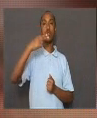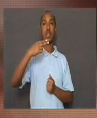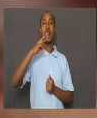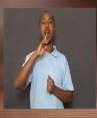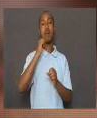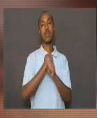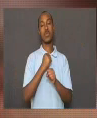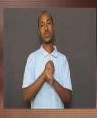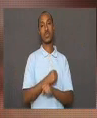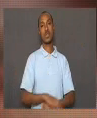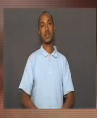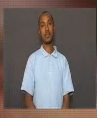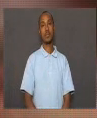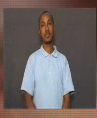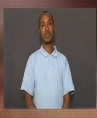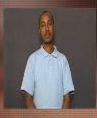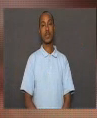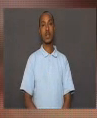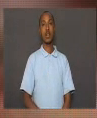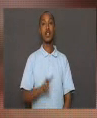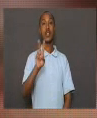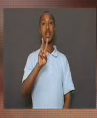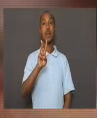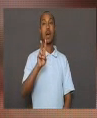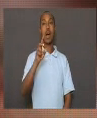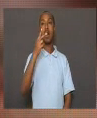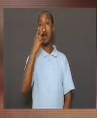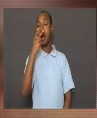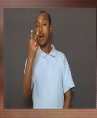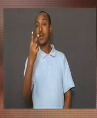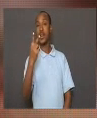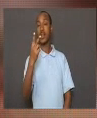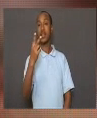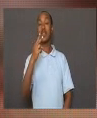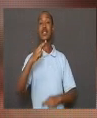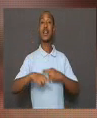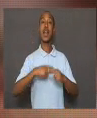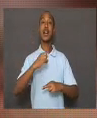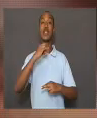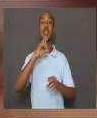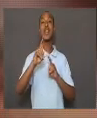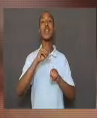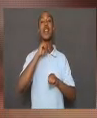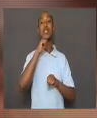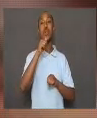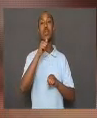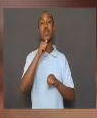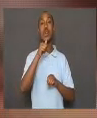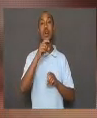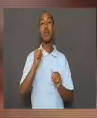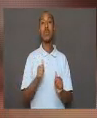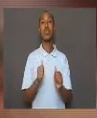are produced. The double arrow indicates that the reaction does not